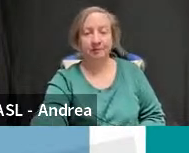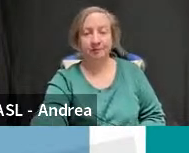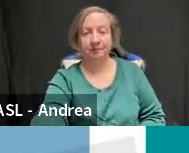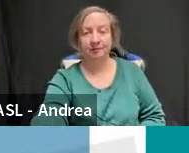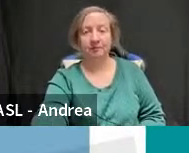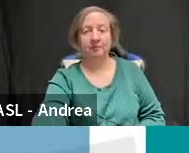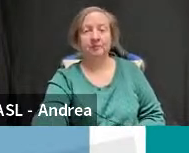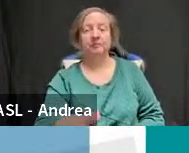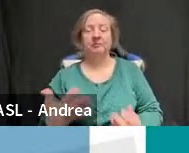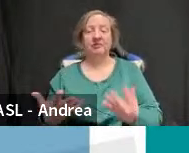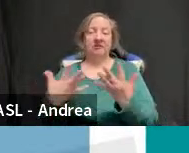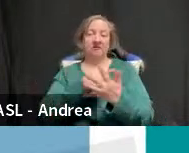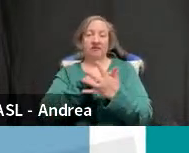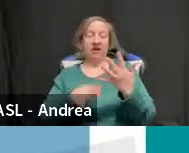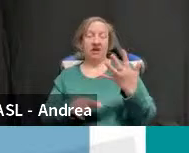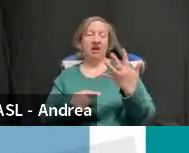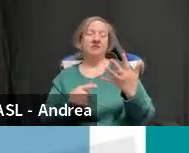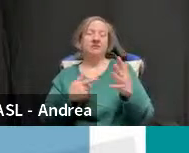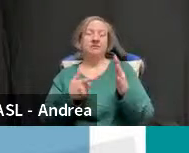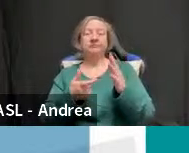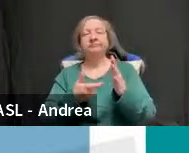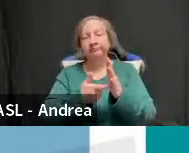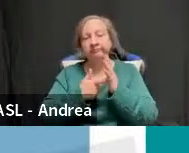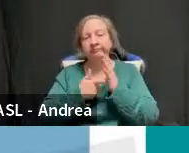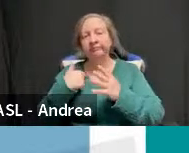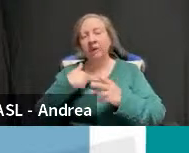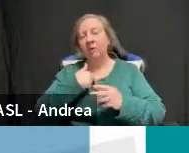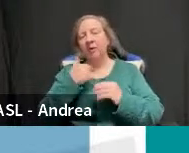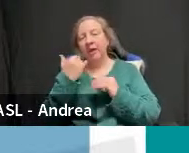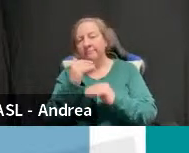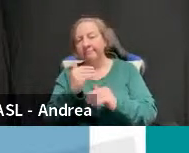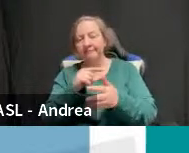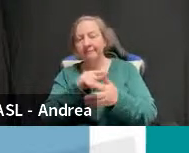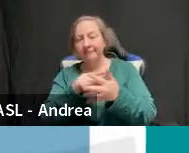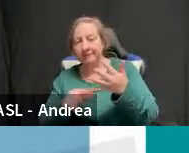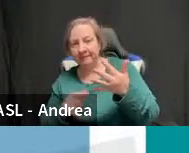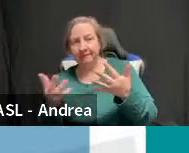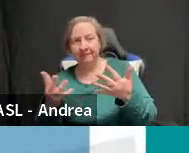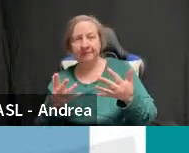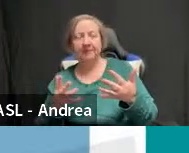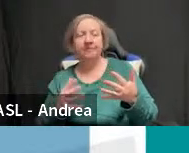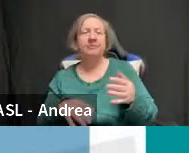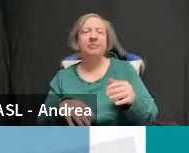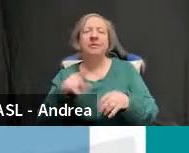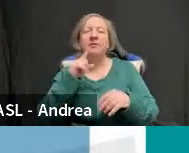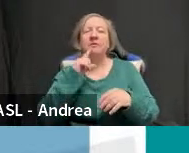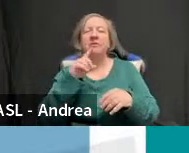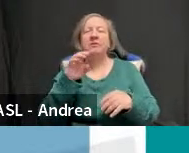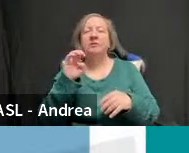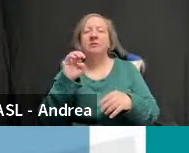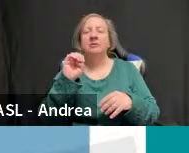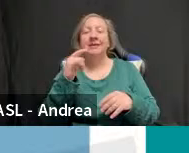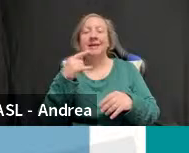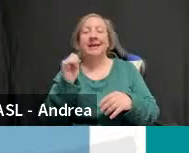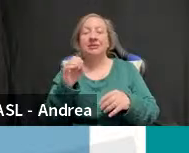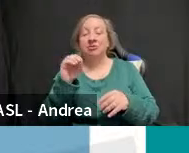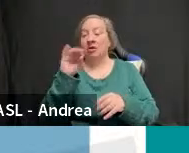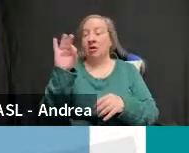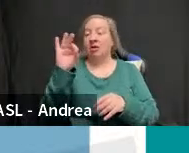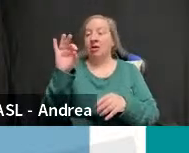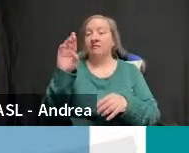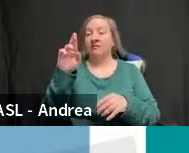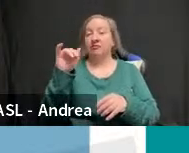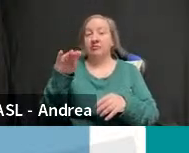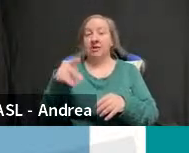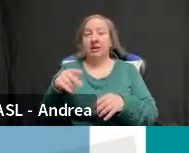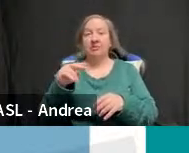of overarching parameters that we're working within are really the edge of the off-ramp. So the north is up